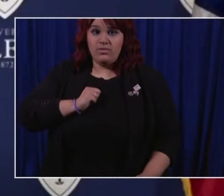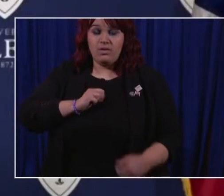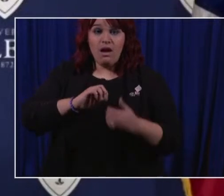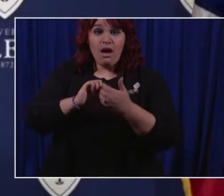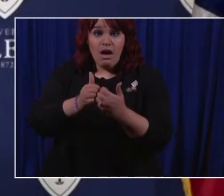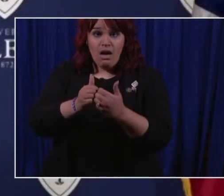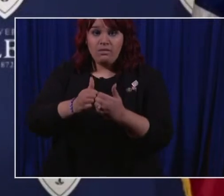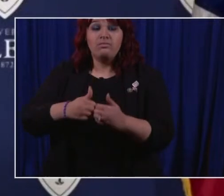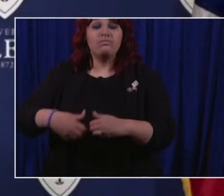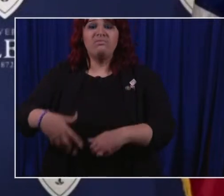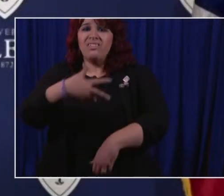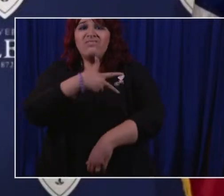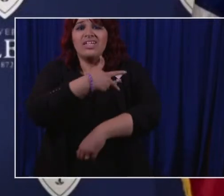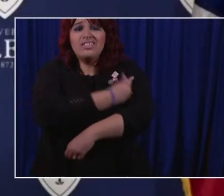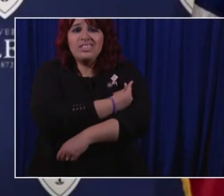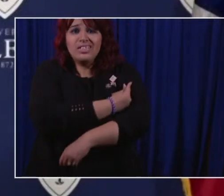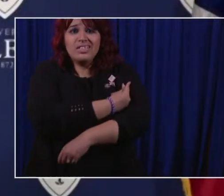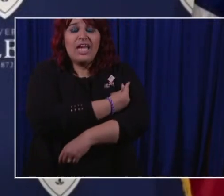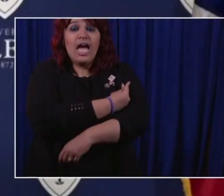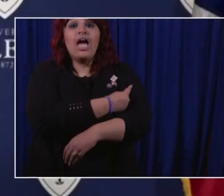crowd it down. And,